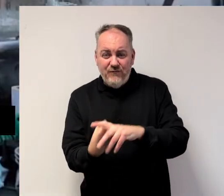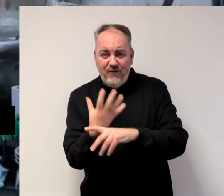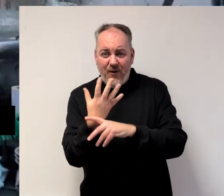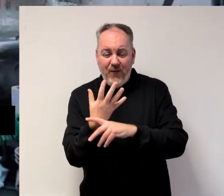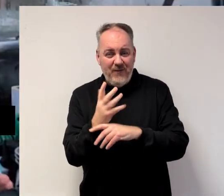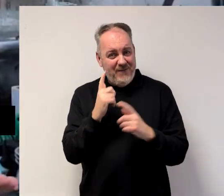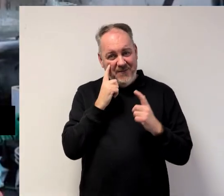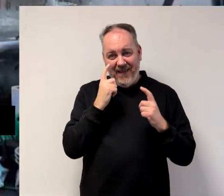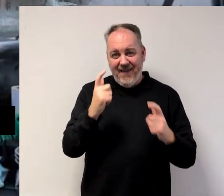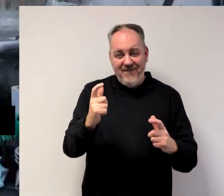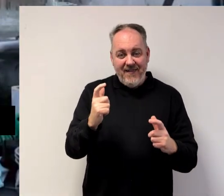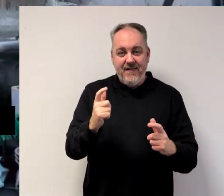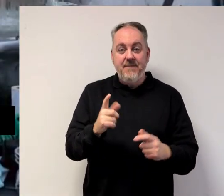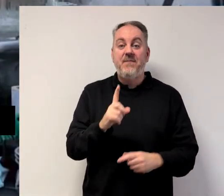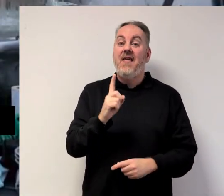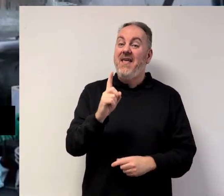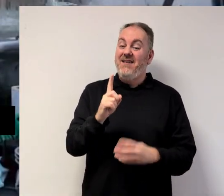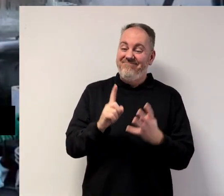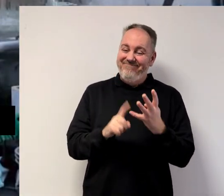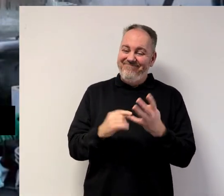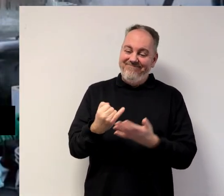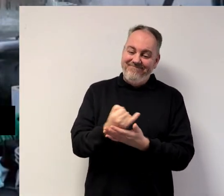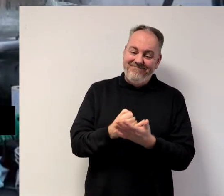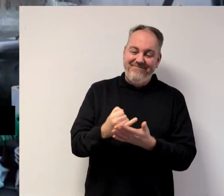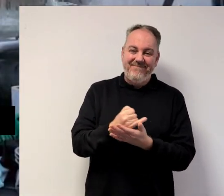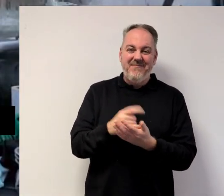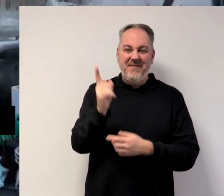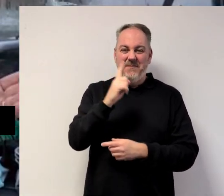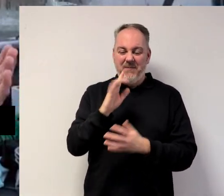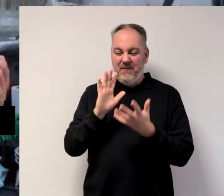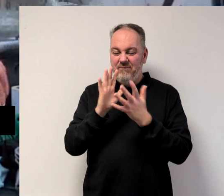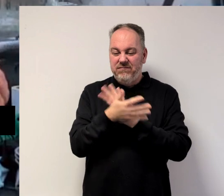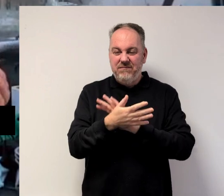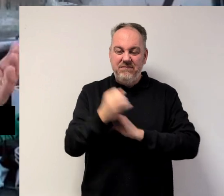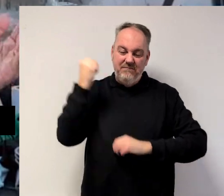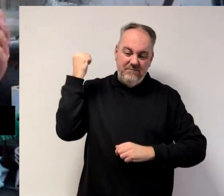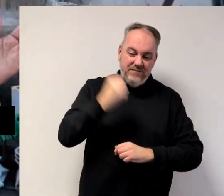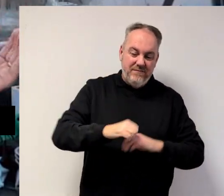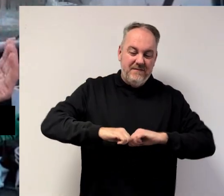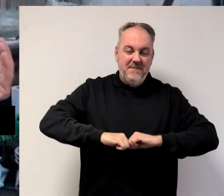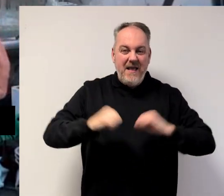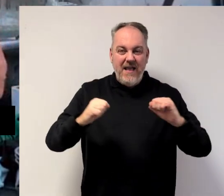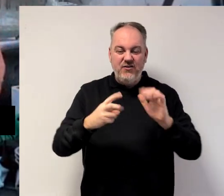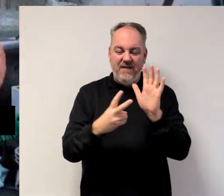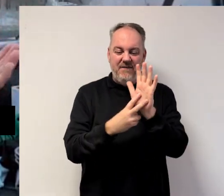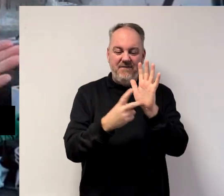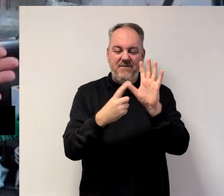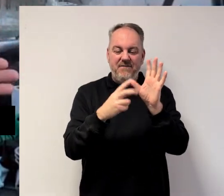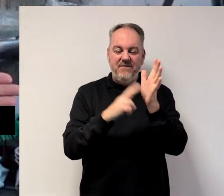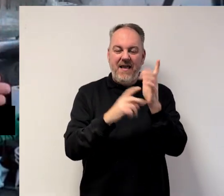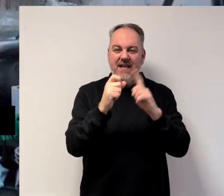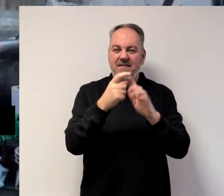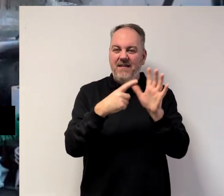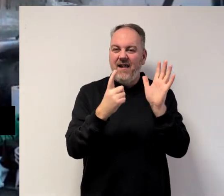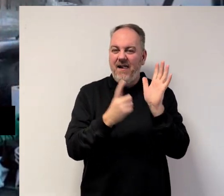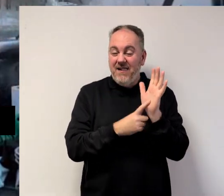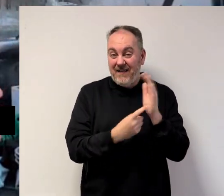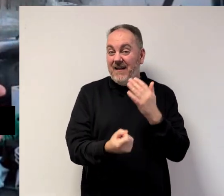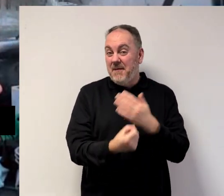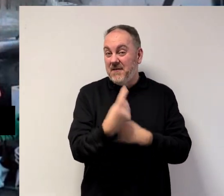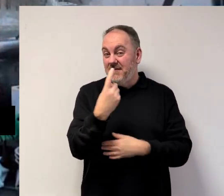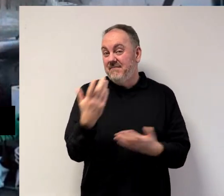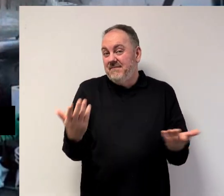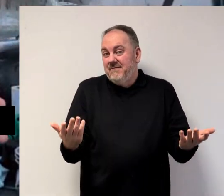vandalism as well, and there is the contained environment, that you're making a